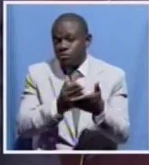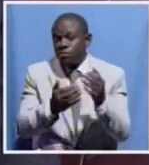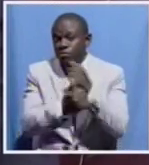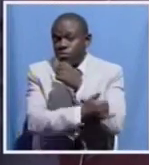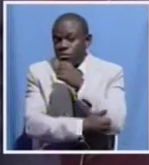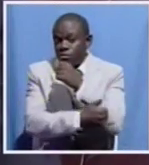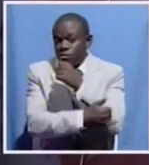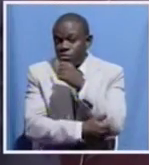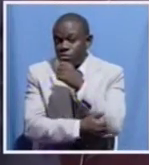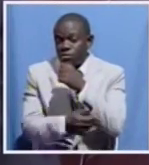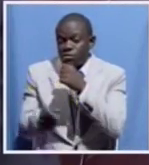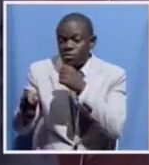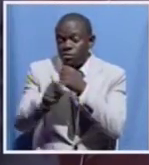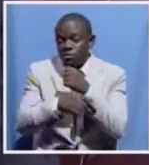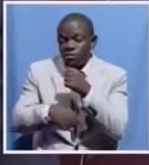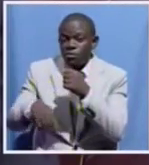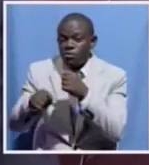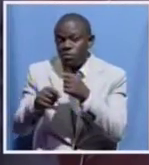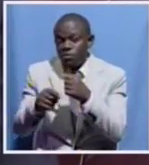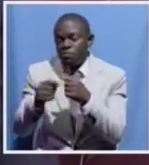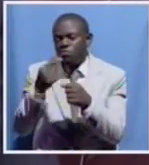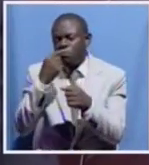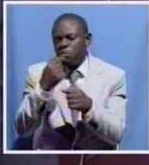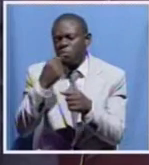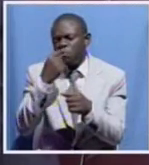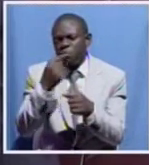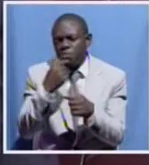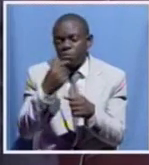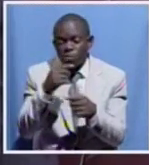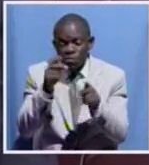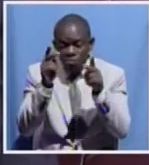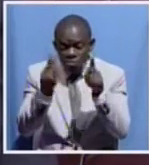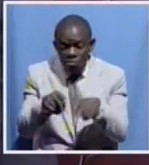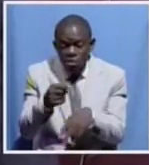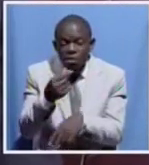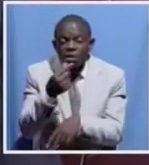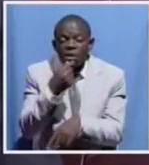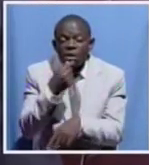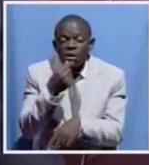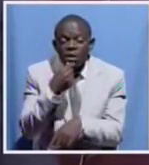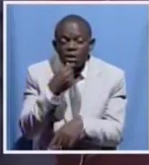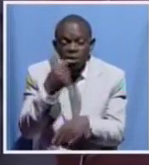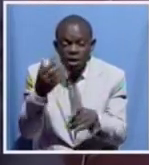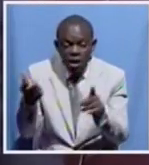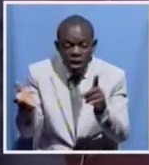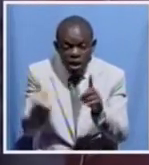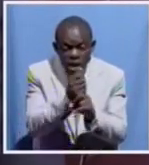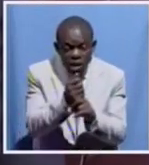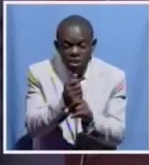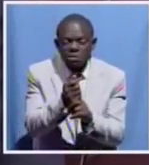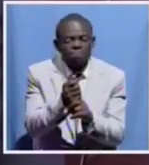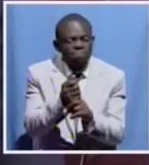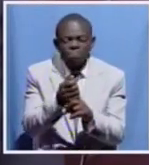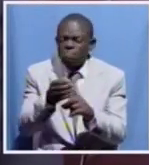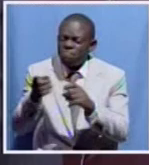people via lethal injection, that hang people to death until they are proven, to have died, that kill people. We have the same standard. Well,